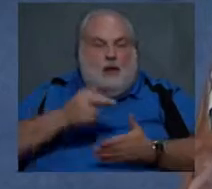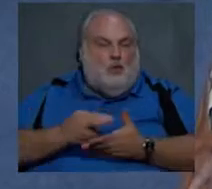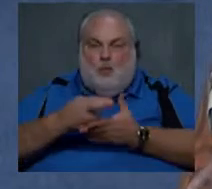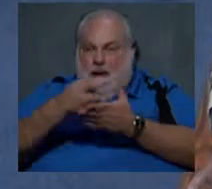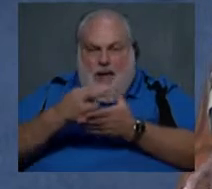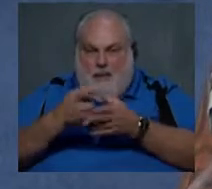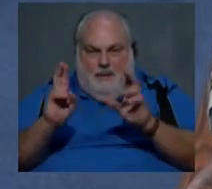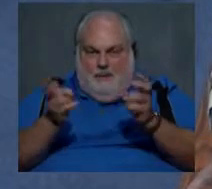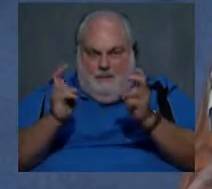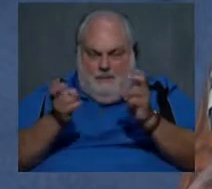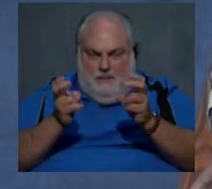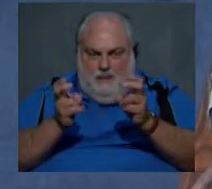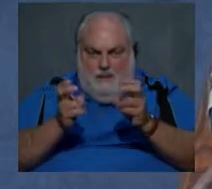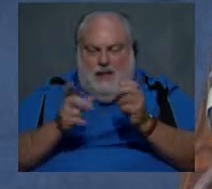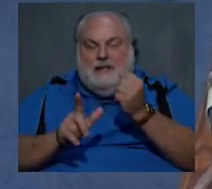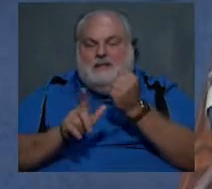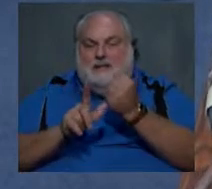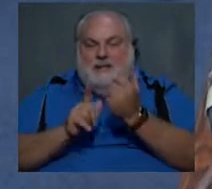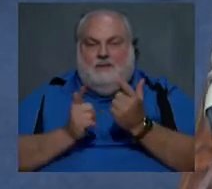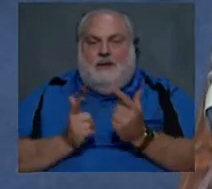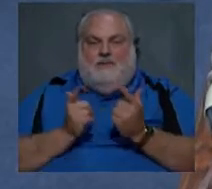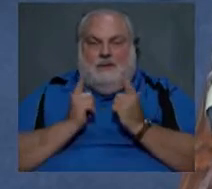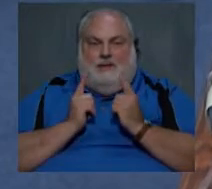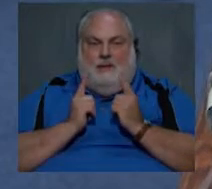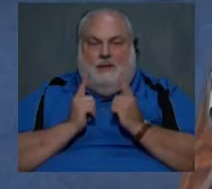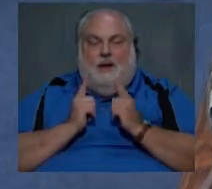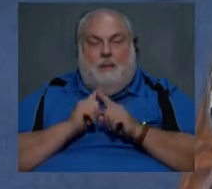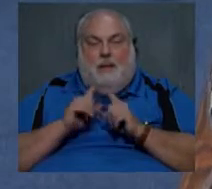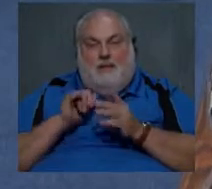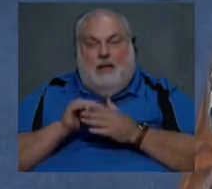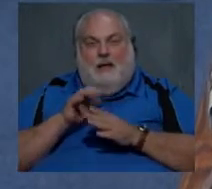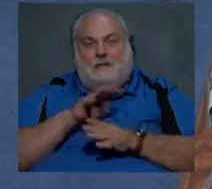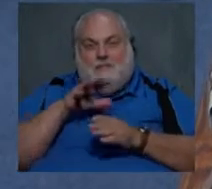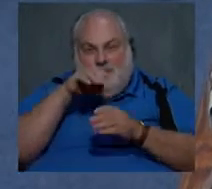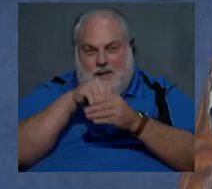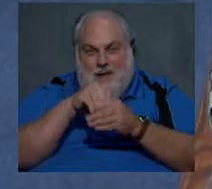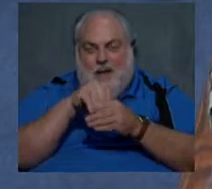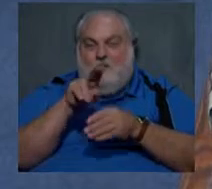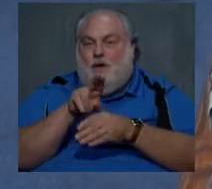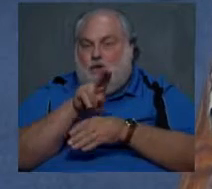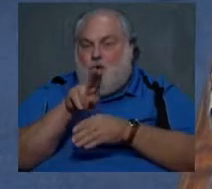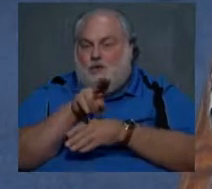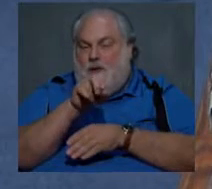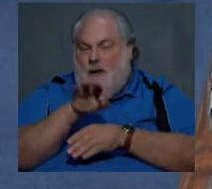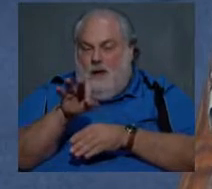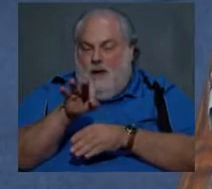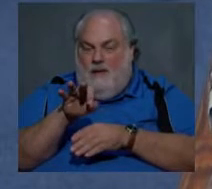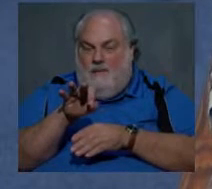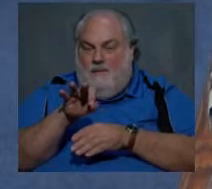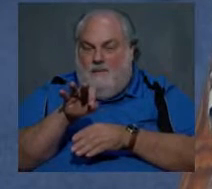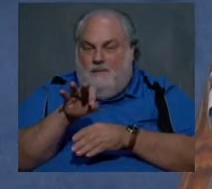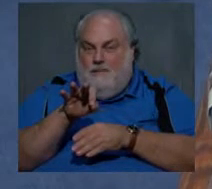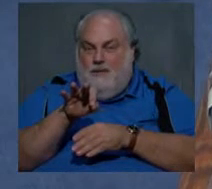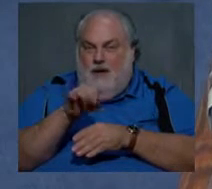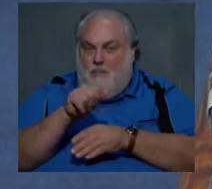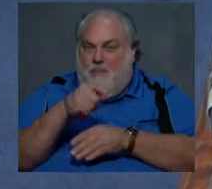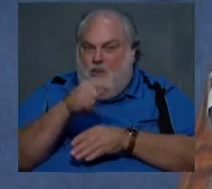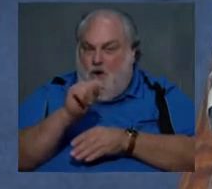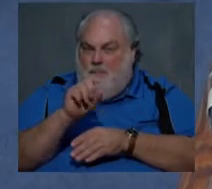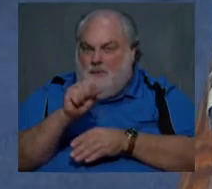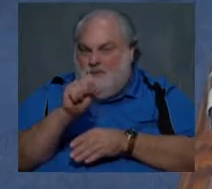facility. That's still along the lines of use of an